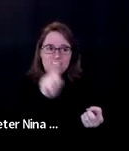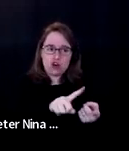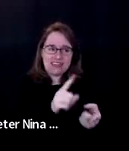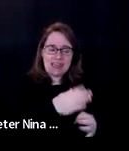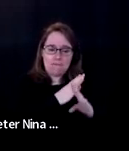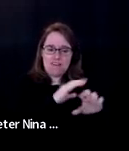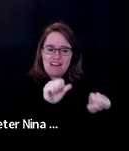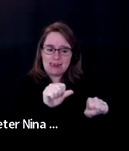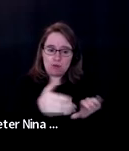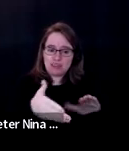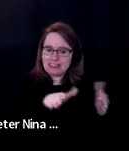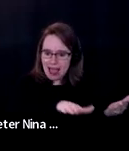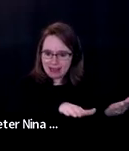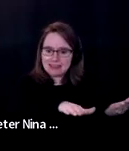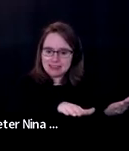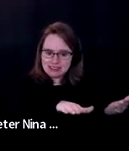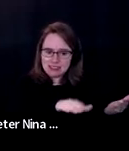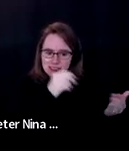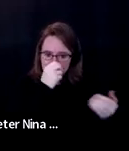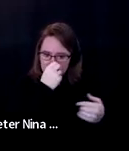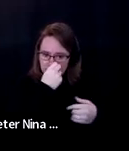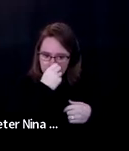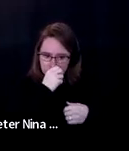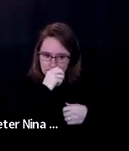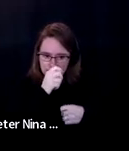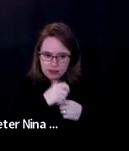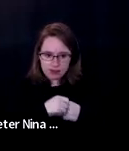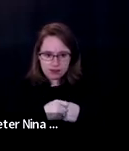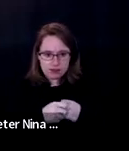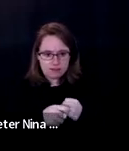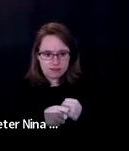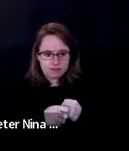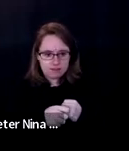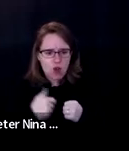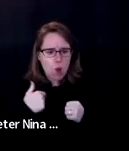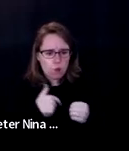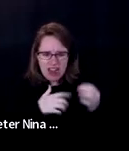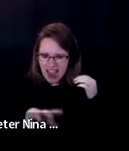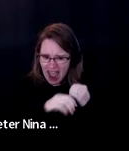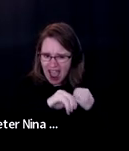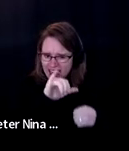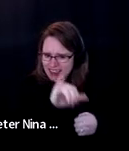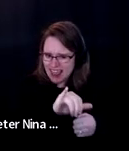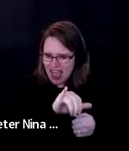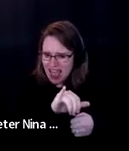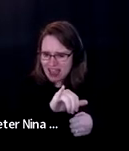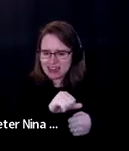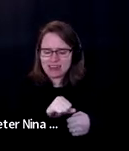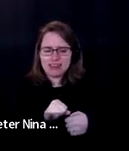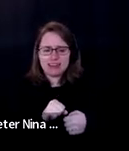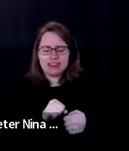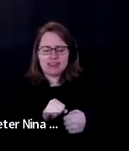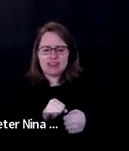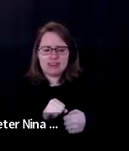and we brought, you know, the preventable deaths around acute behavioral health crisis into the overarching bucket of affordable